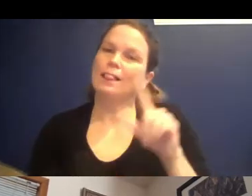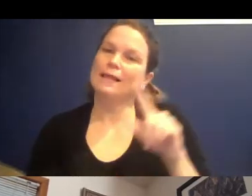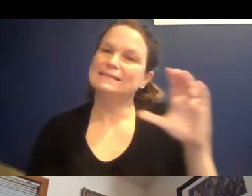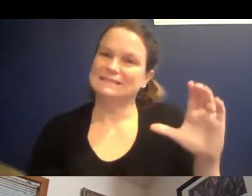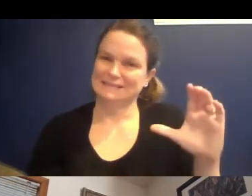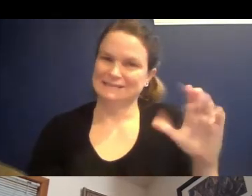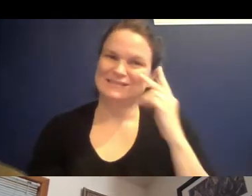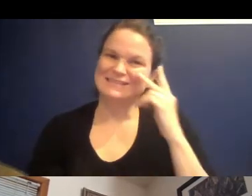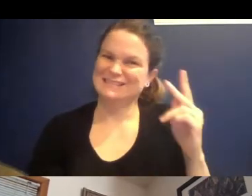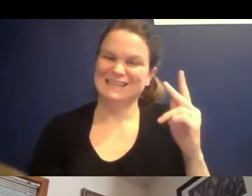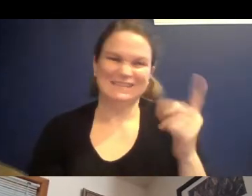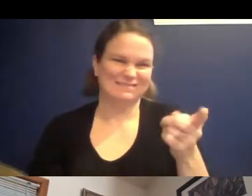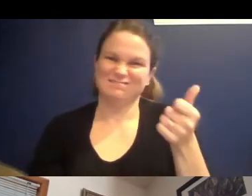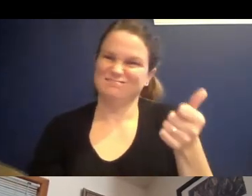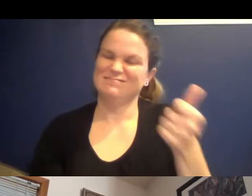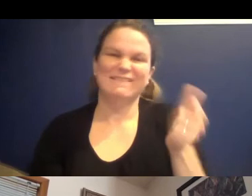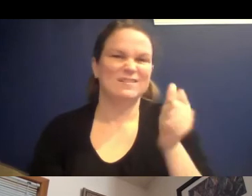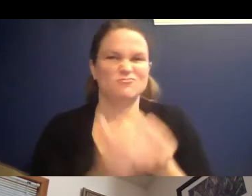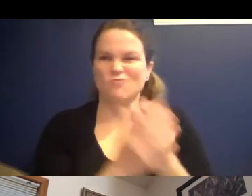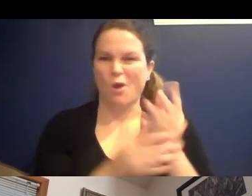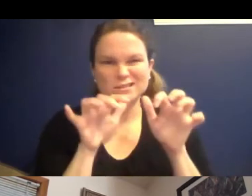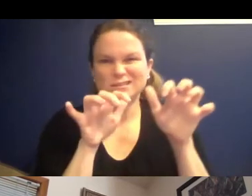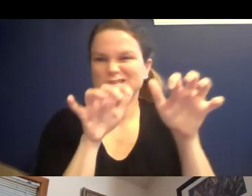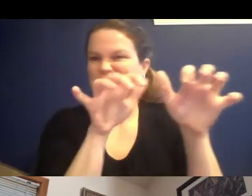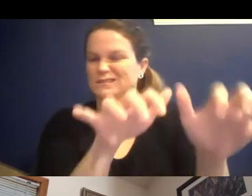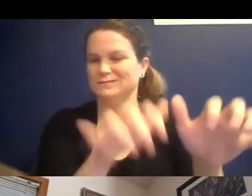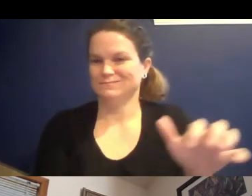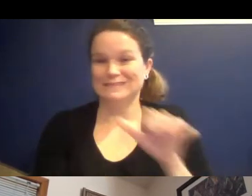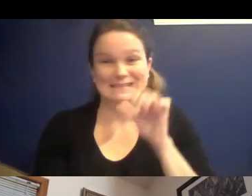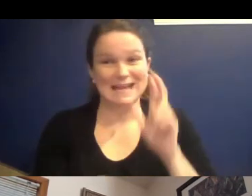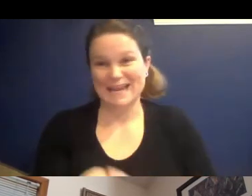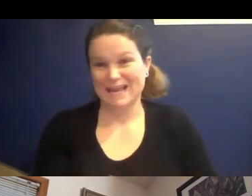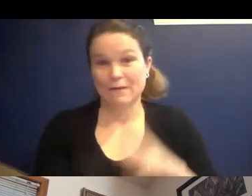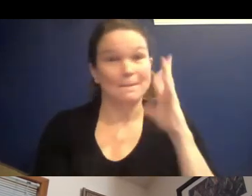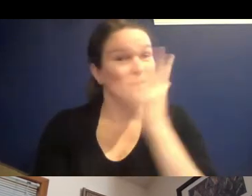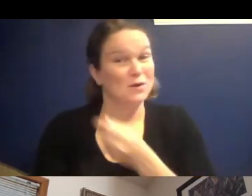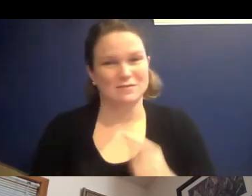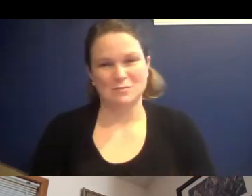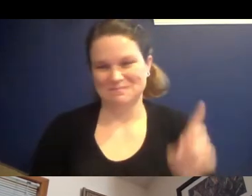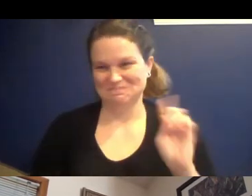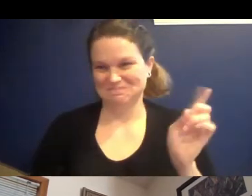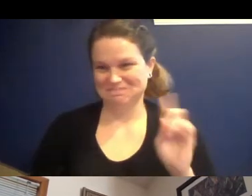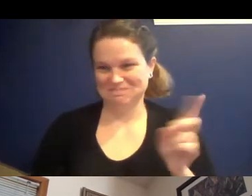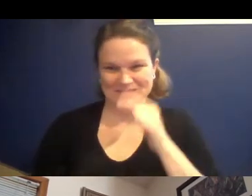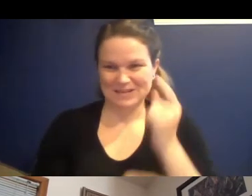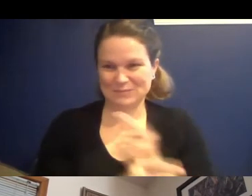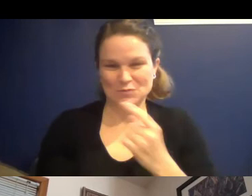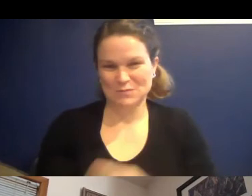wild field is just full of foxglove, which is not native. It's beautiful, but it doesn't belong there.